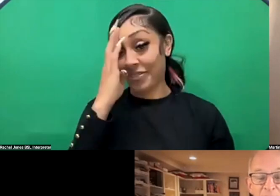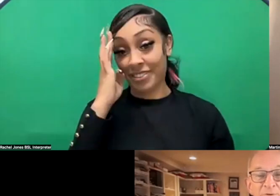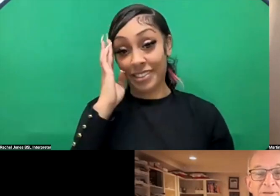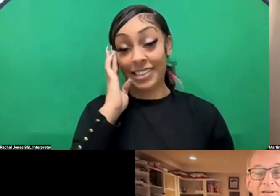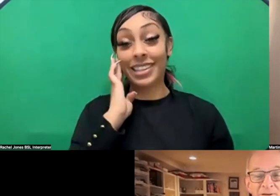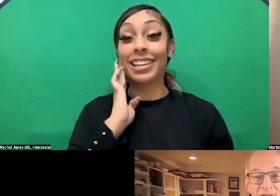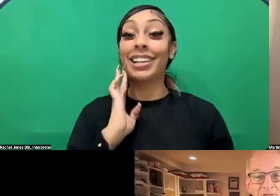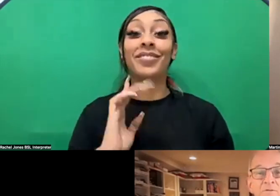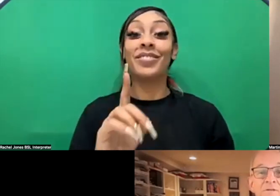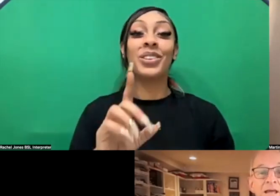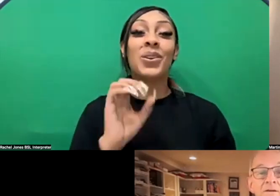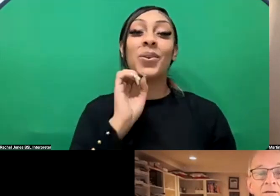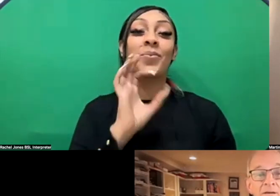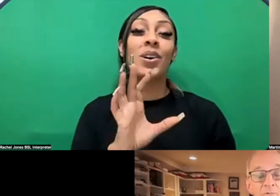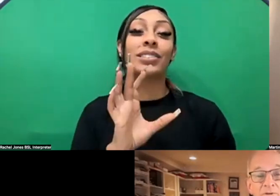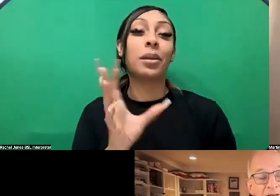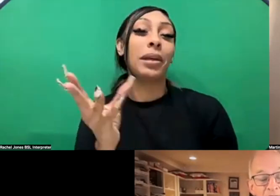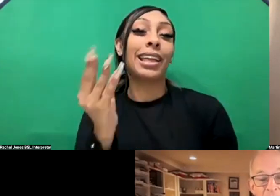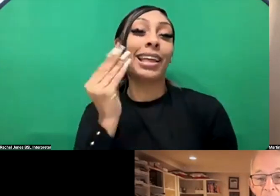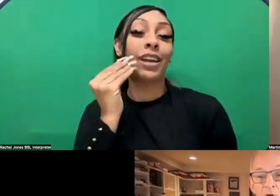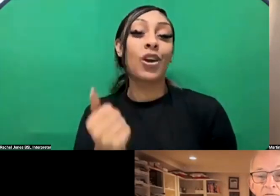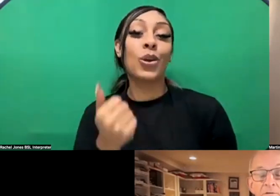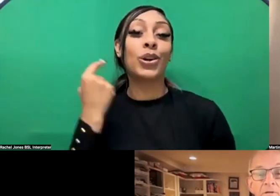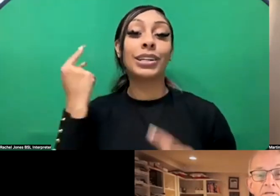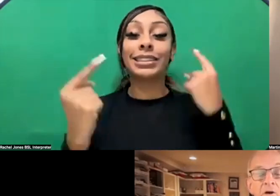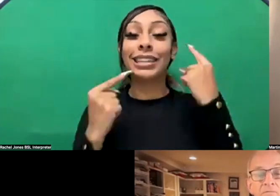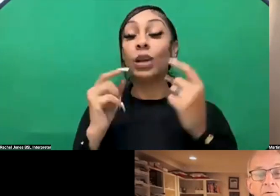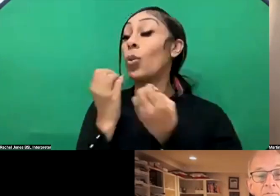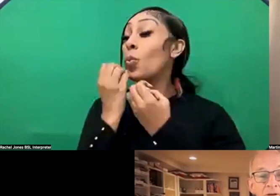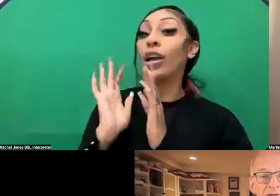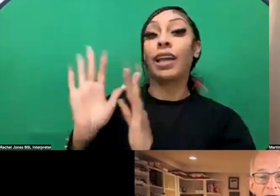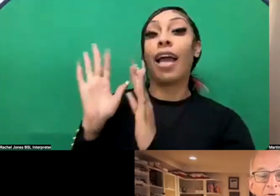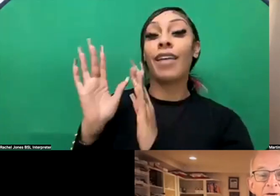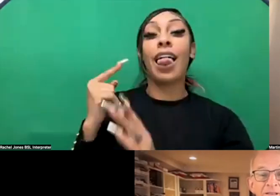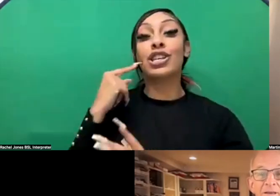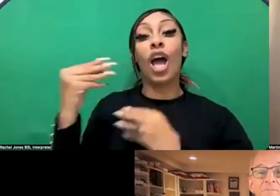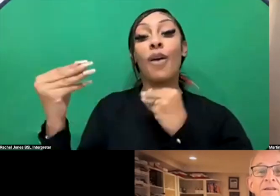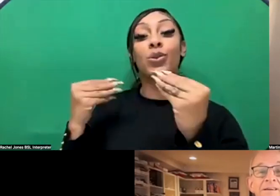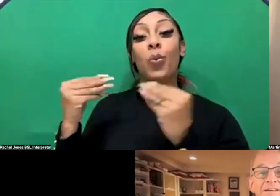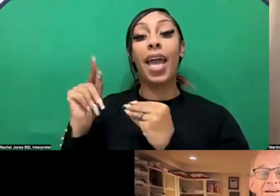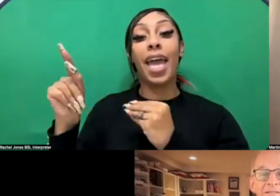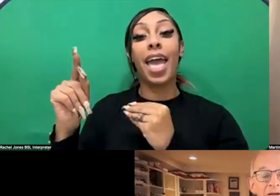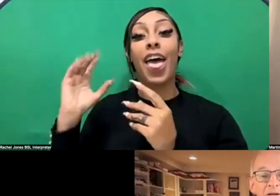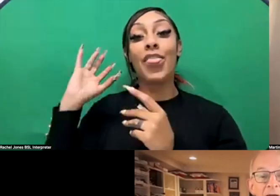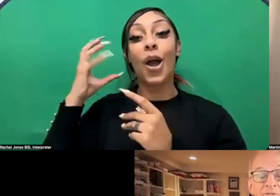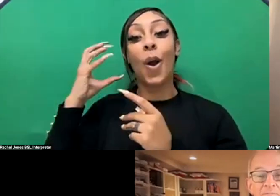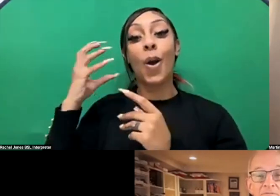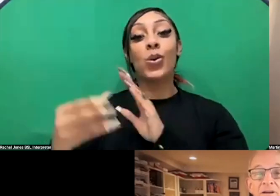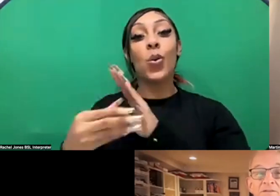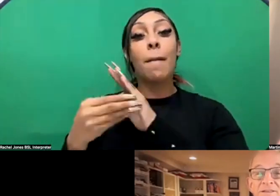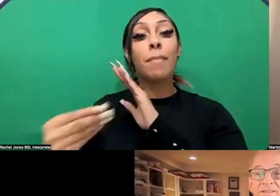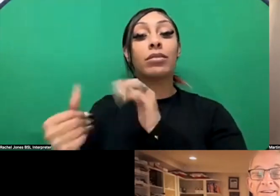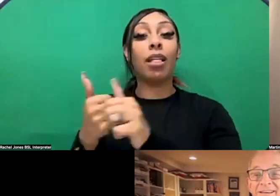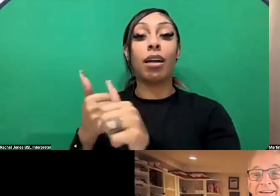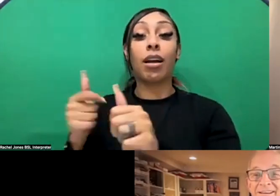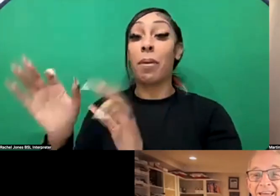you wouldn't be hearing such a good sound were it not for this wonderful software by the audio modeling company. They are absolute